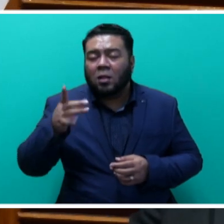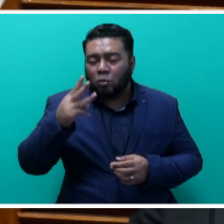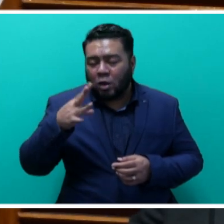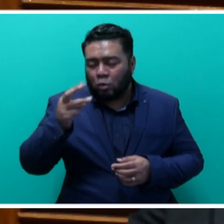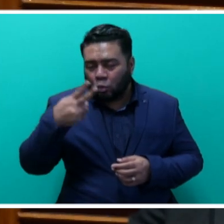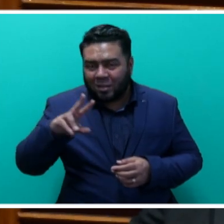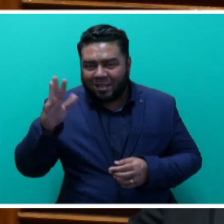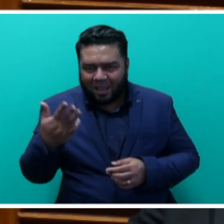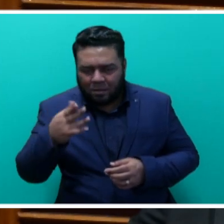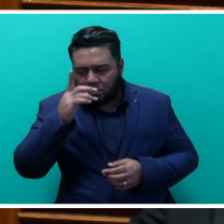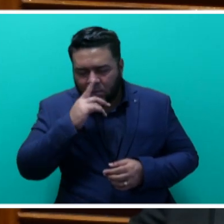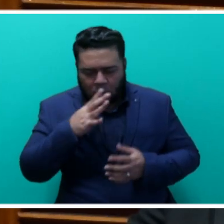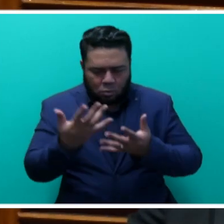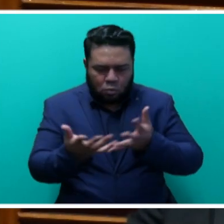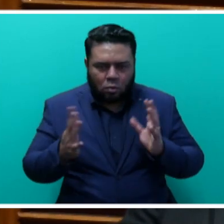1,329.